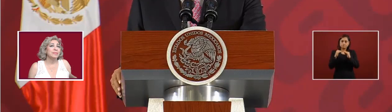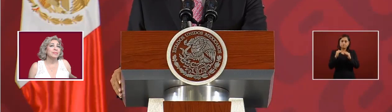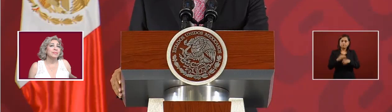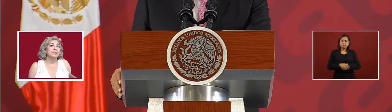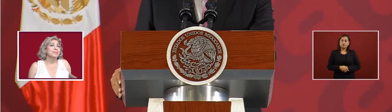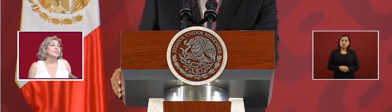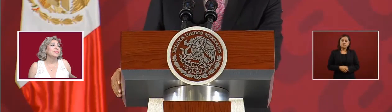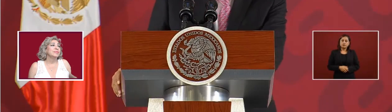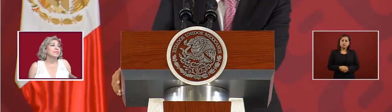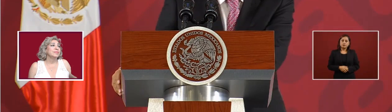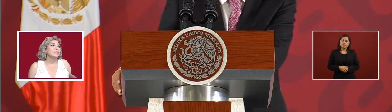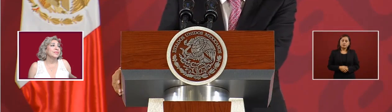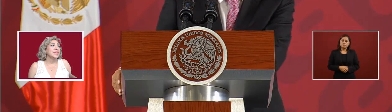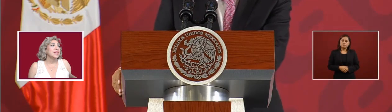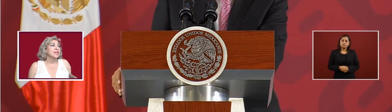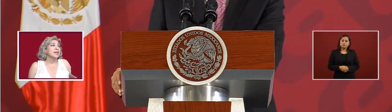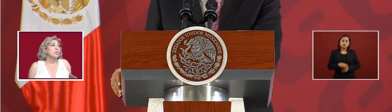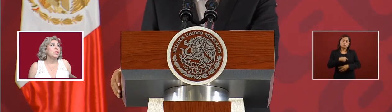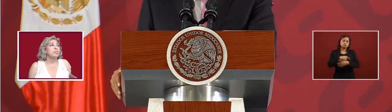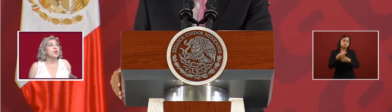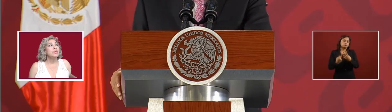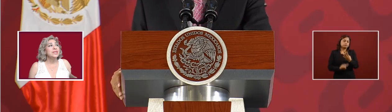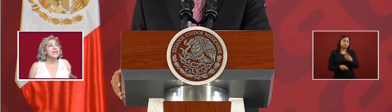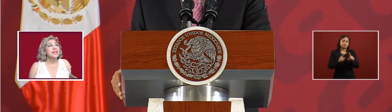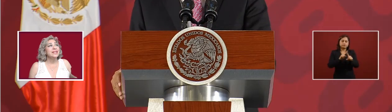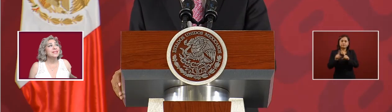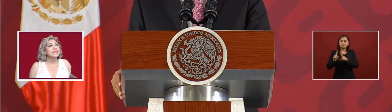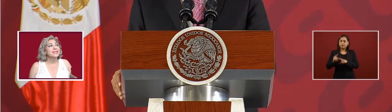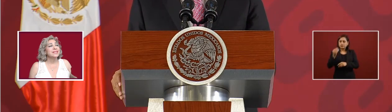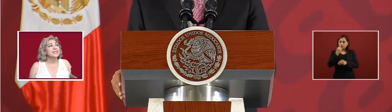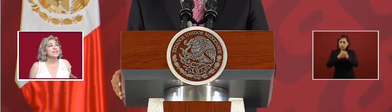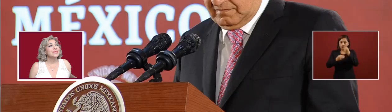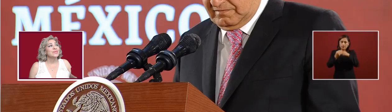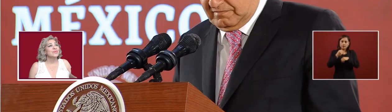with proteins